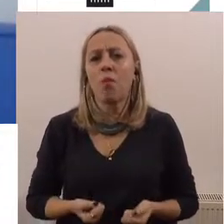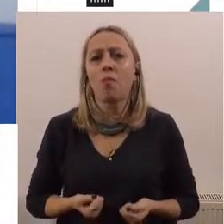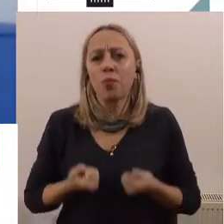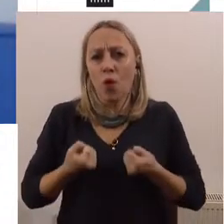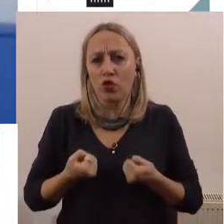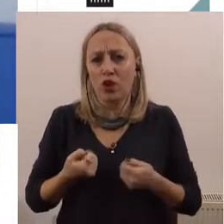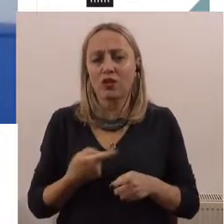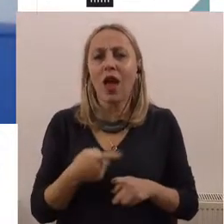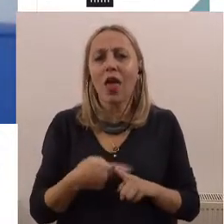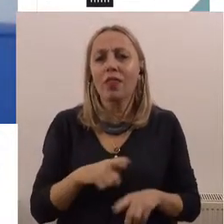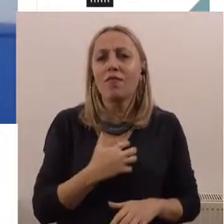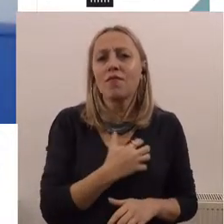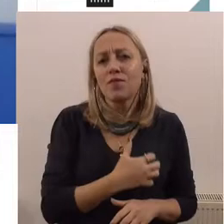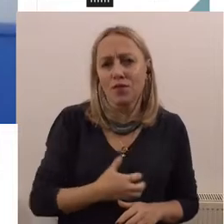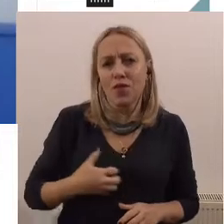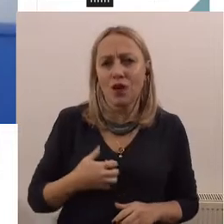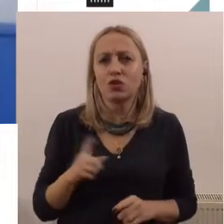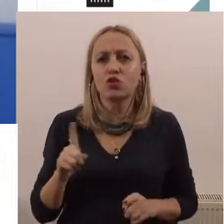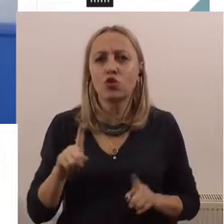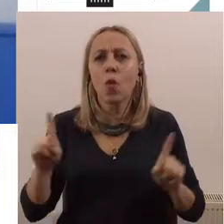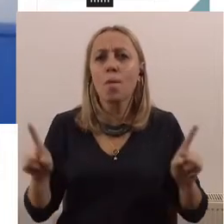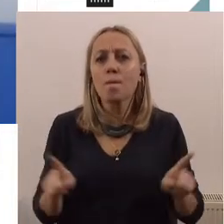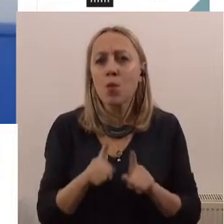really important that